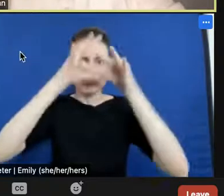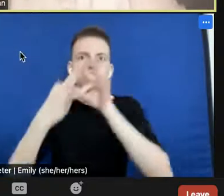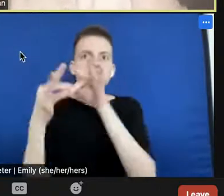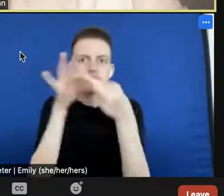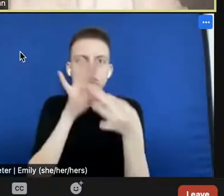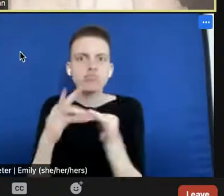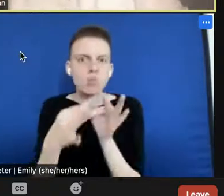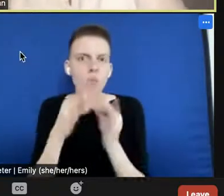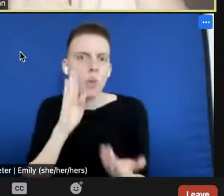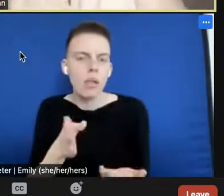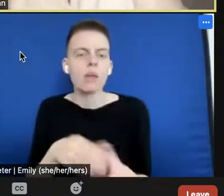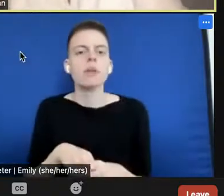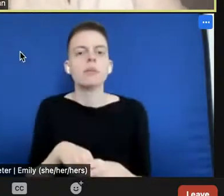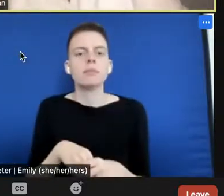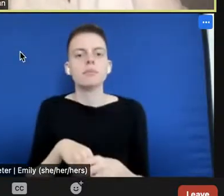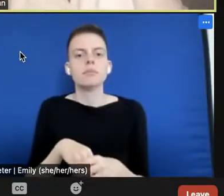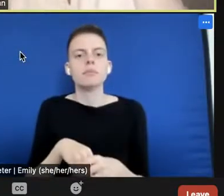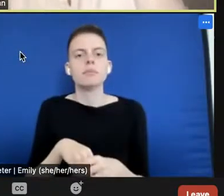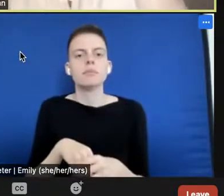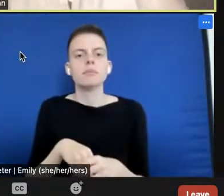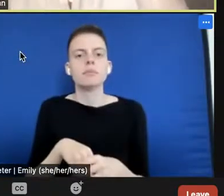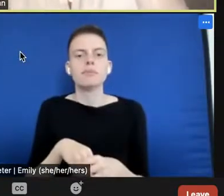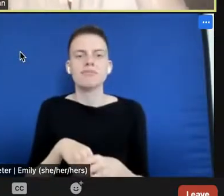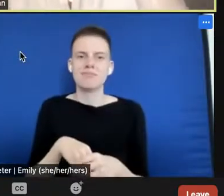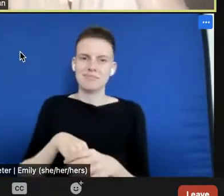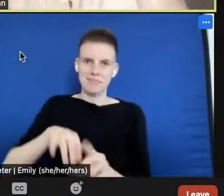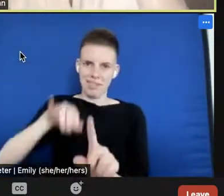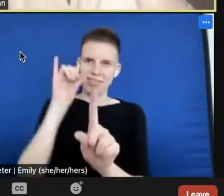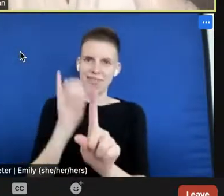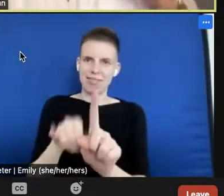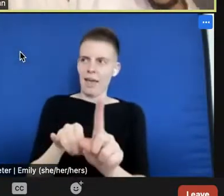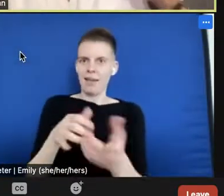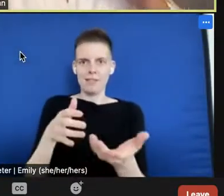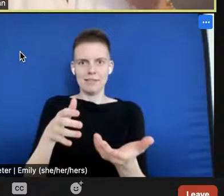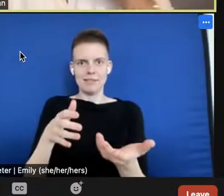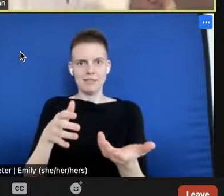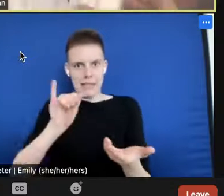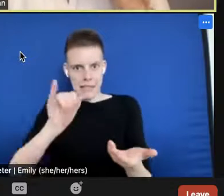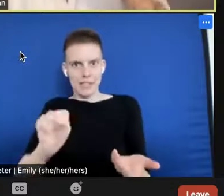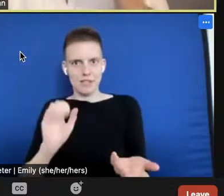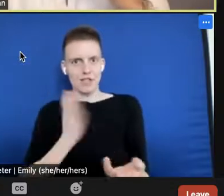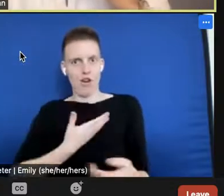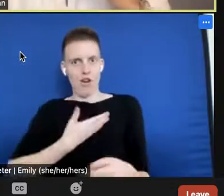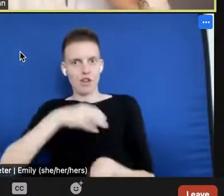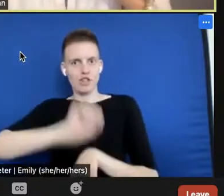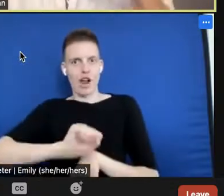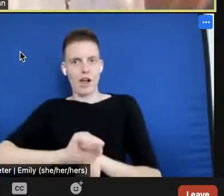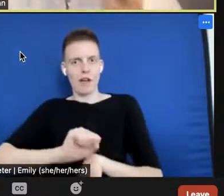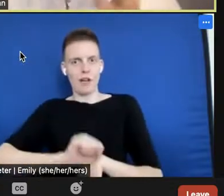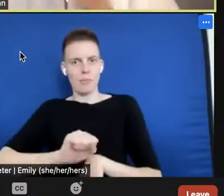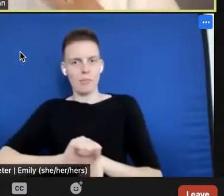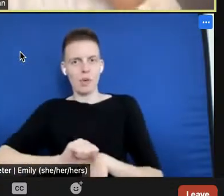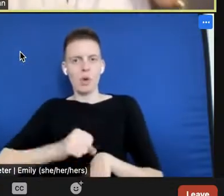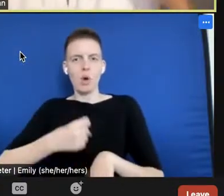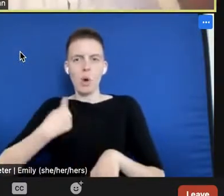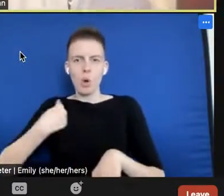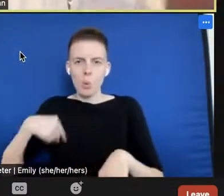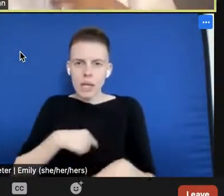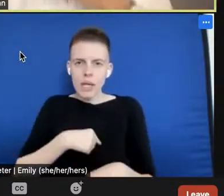This experience, of course, is what our job is. This experience. Our job is to create an